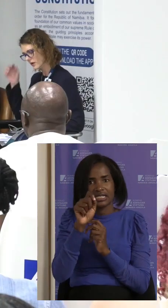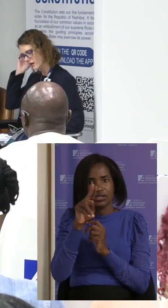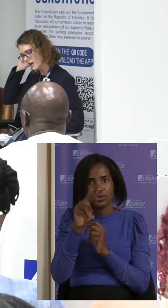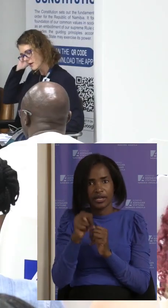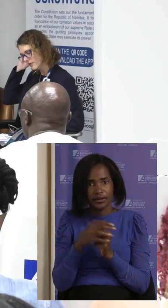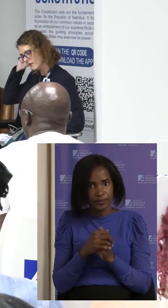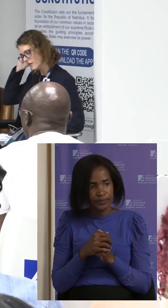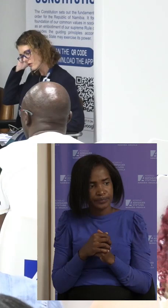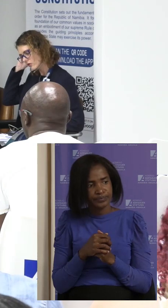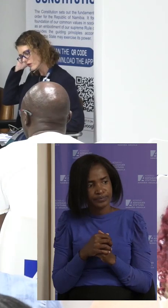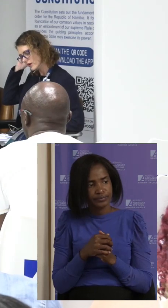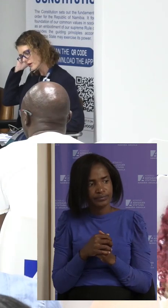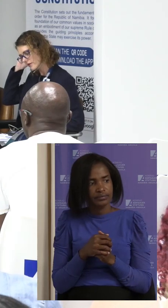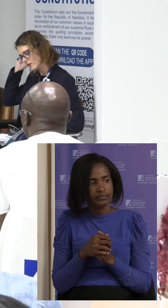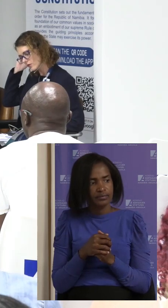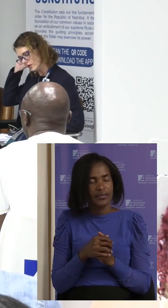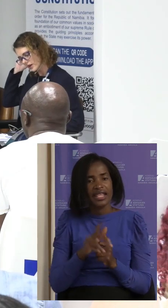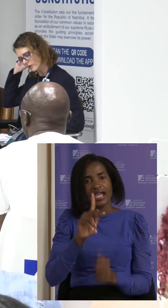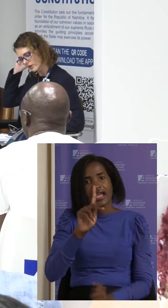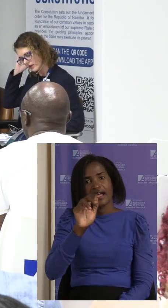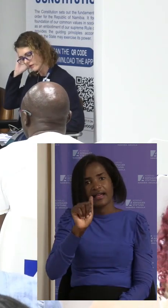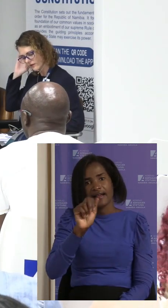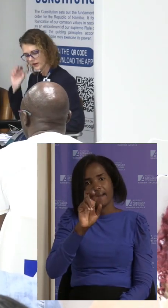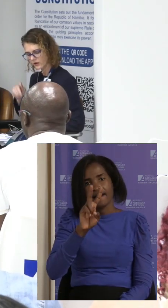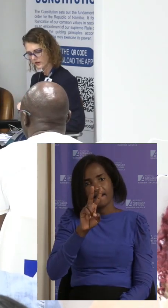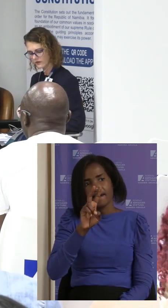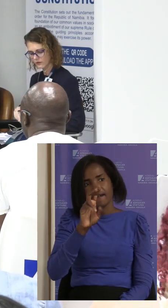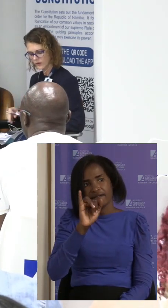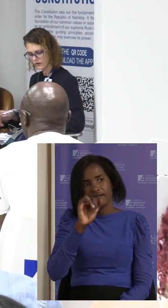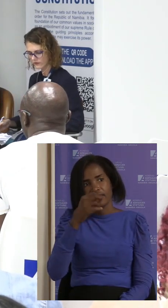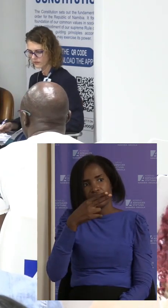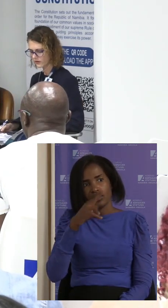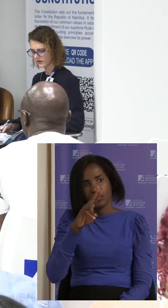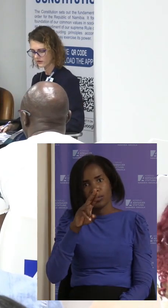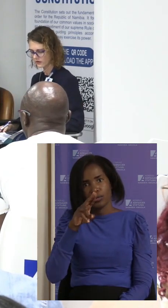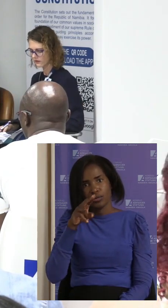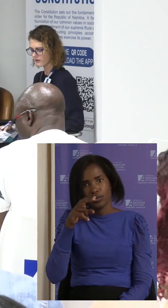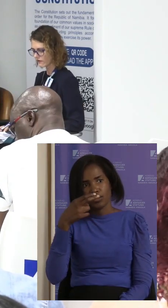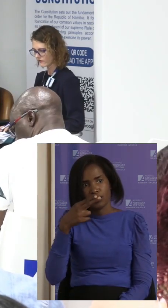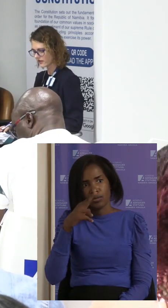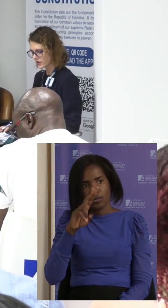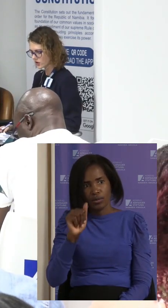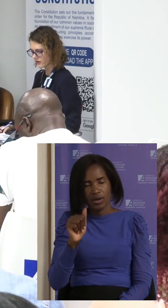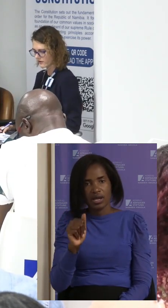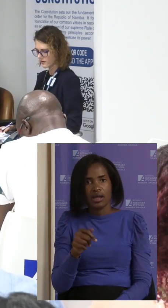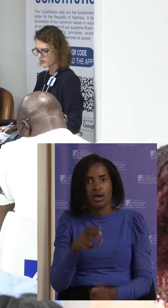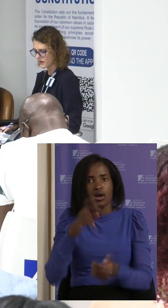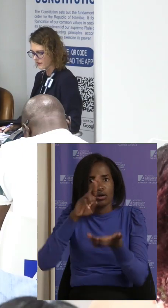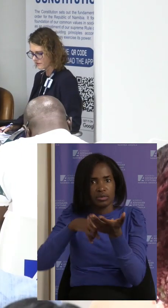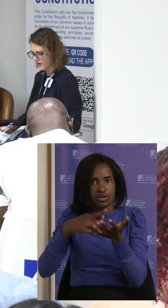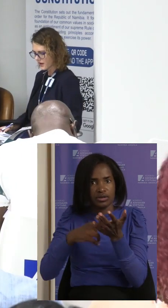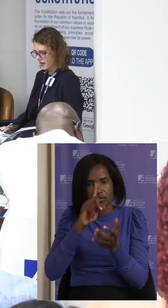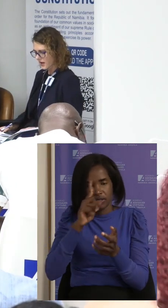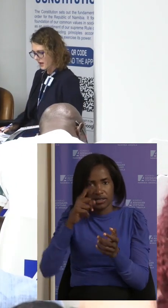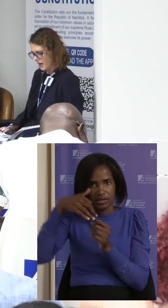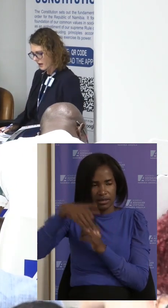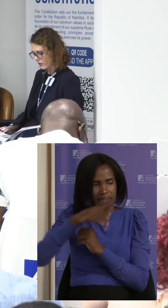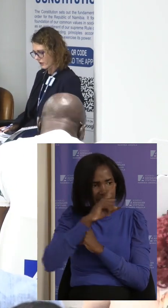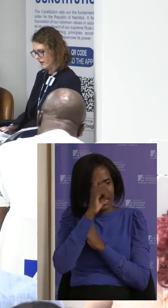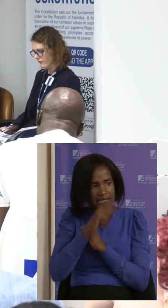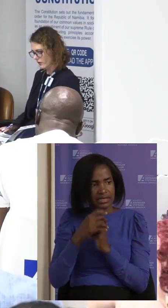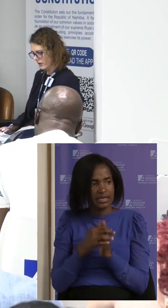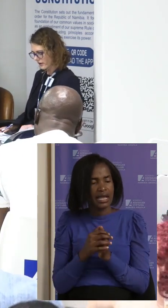Namibia, Mr. Mahongora Kavehua. We want to find out, as one of the representatives of teachers in Namibia, how